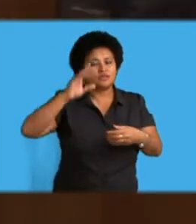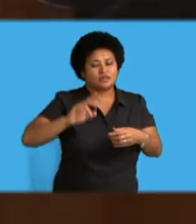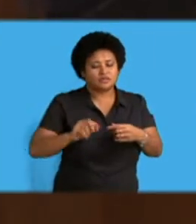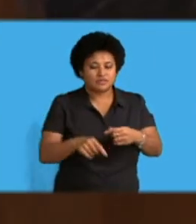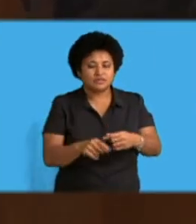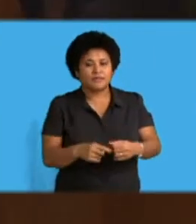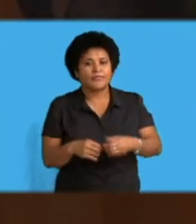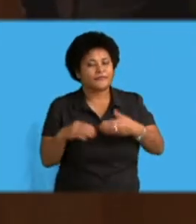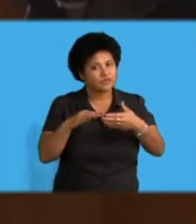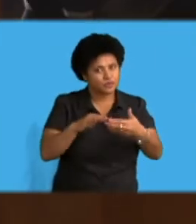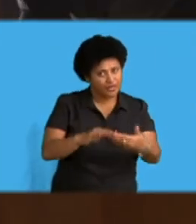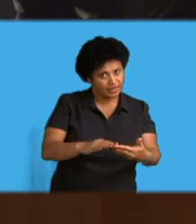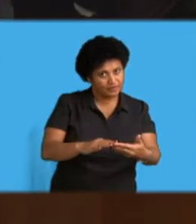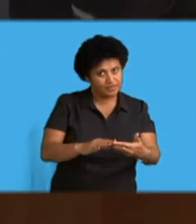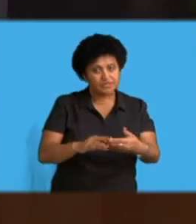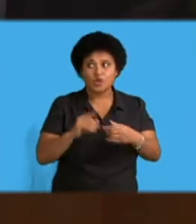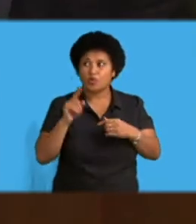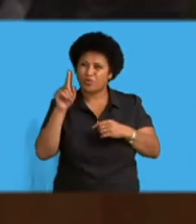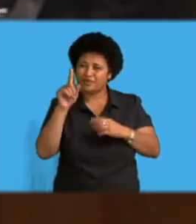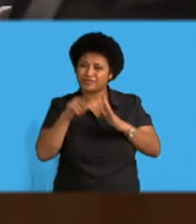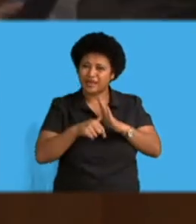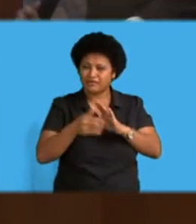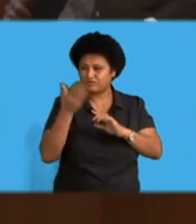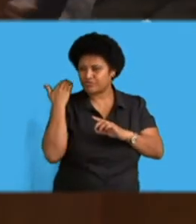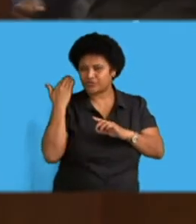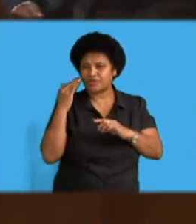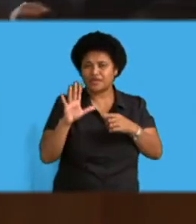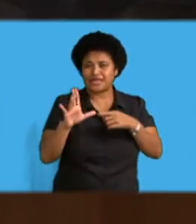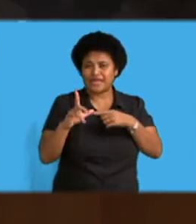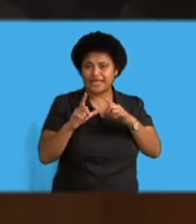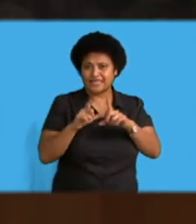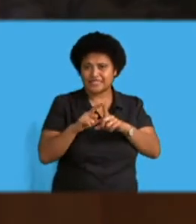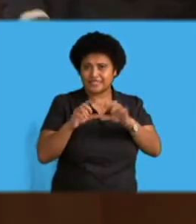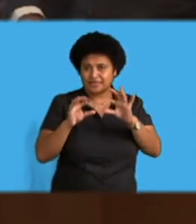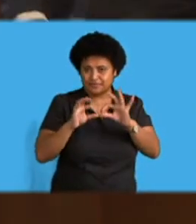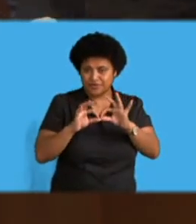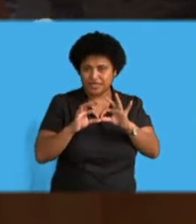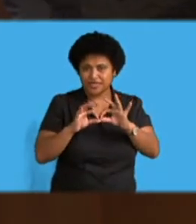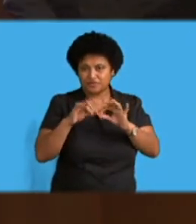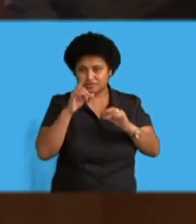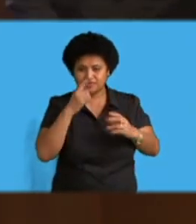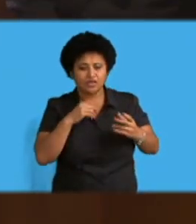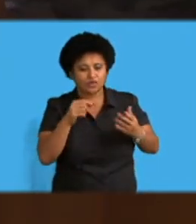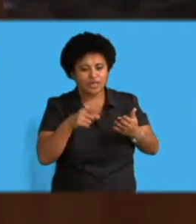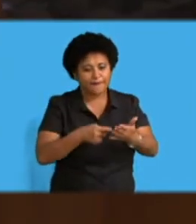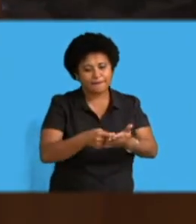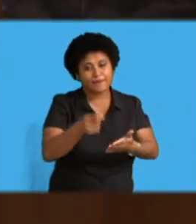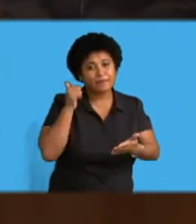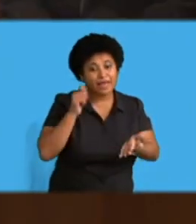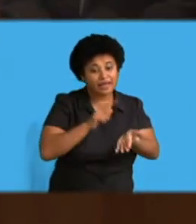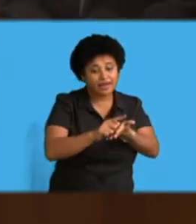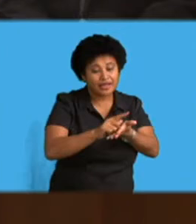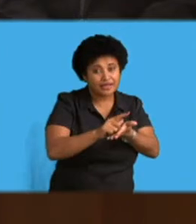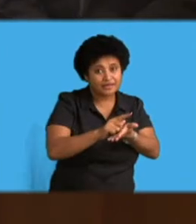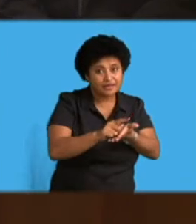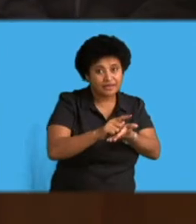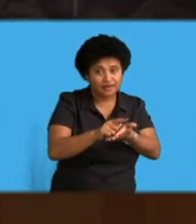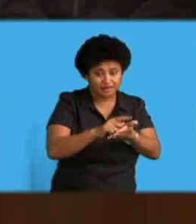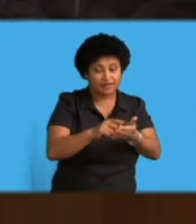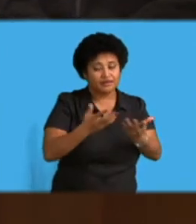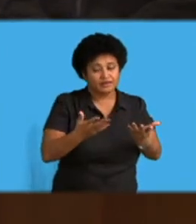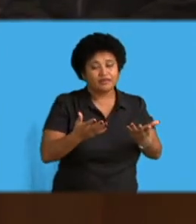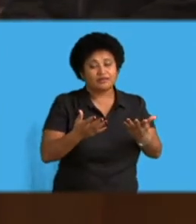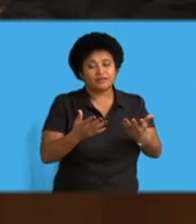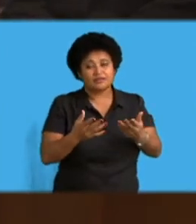in time was that, well, look, you have the ability to reschedule payments in any case should you have problems. Not that Fiji has required the rescheduling of